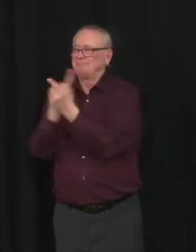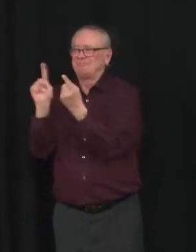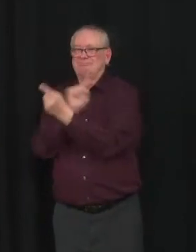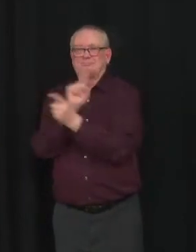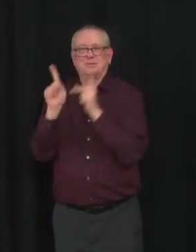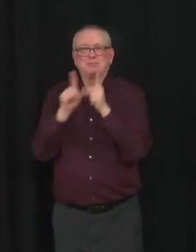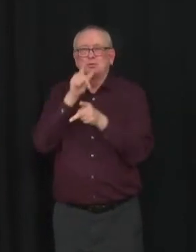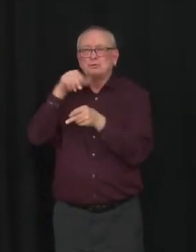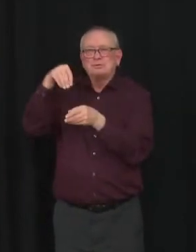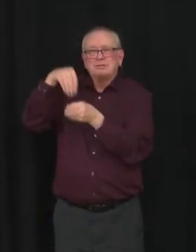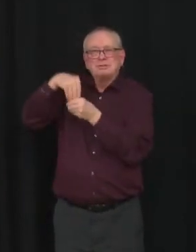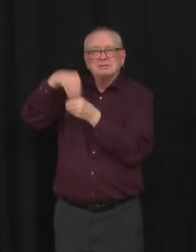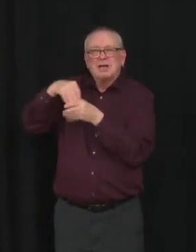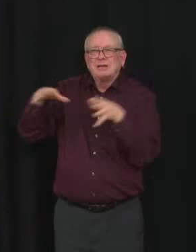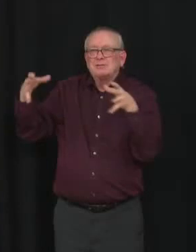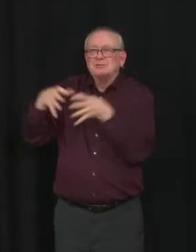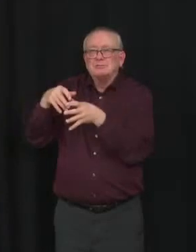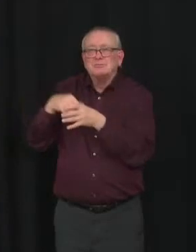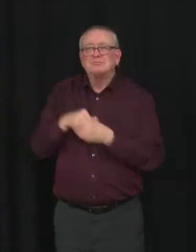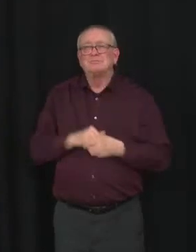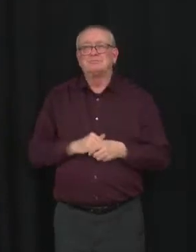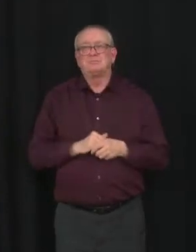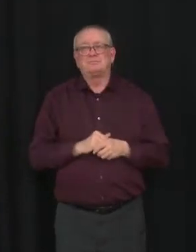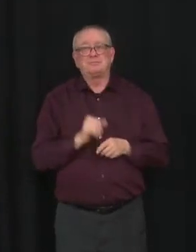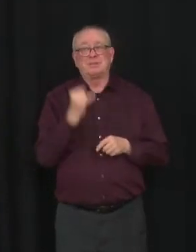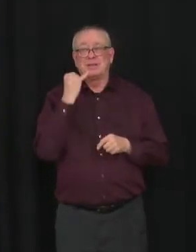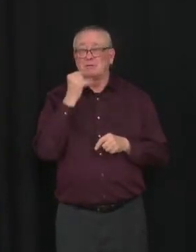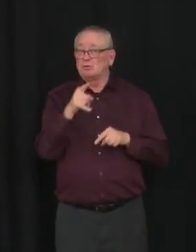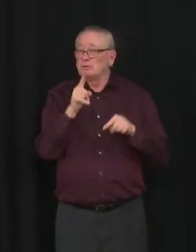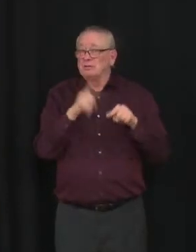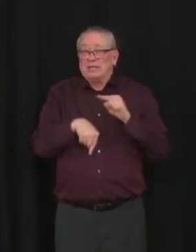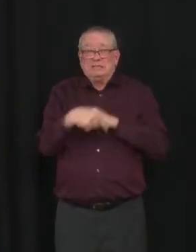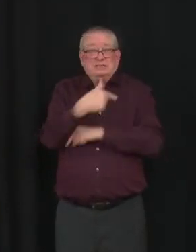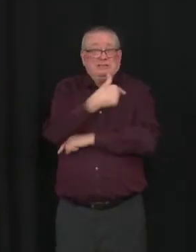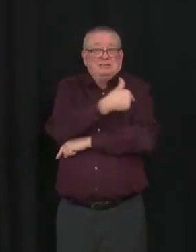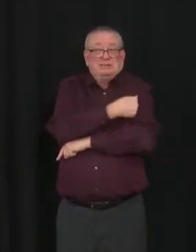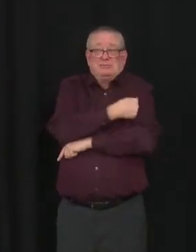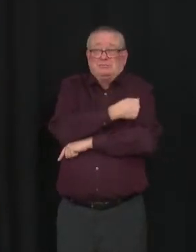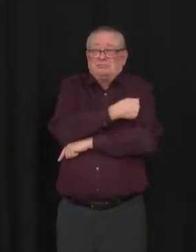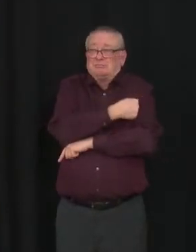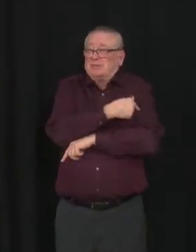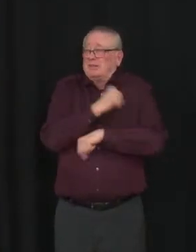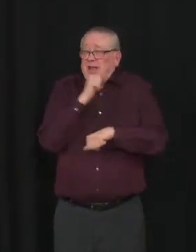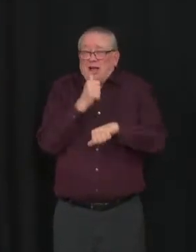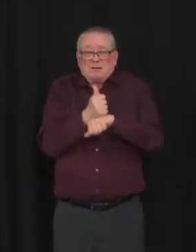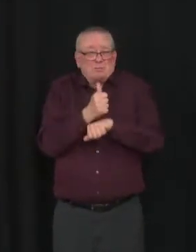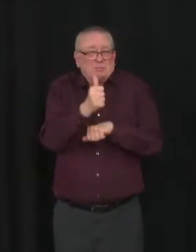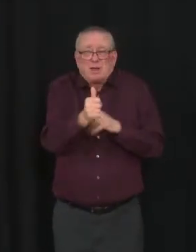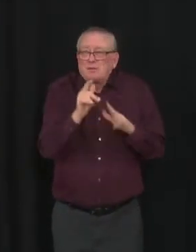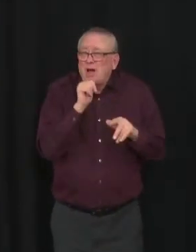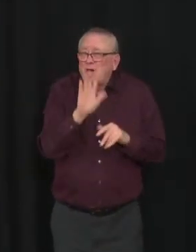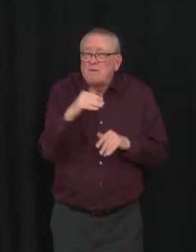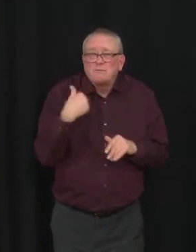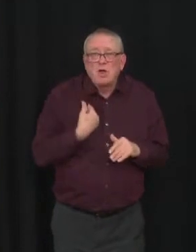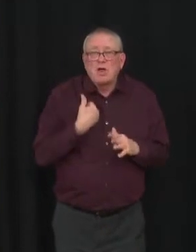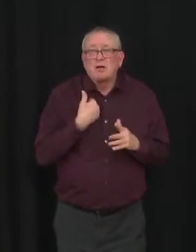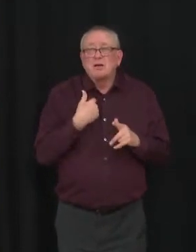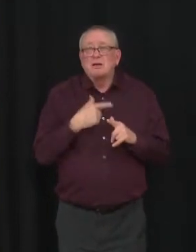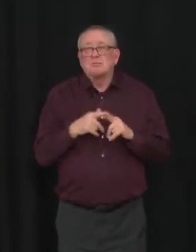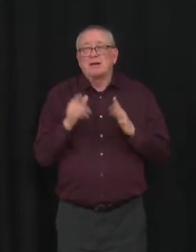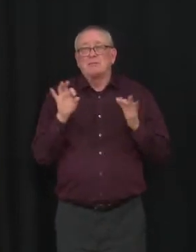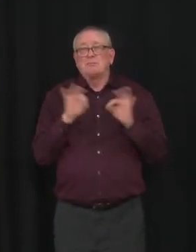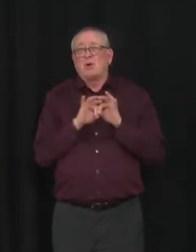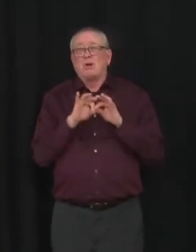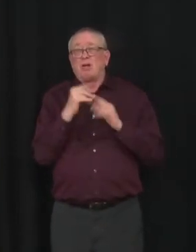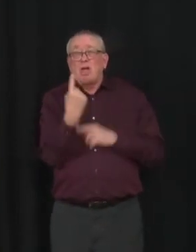to have a single person over to your house over Christmas or to visit. Imagine a isolated grandparent,